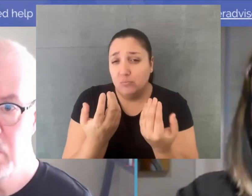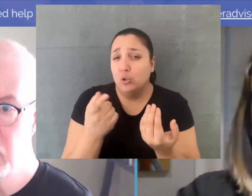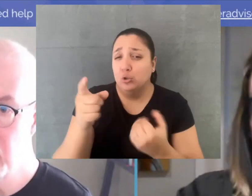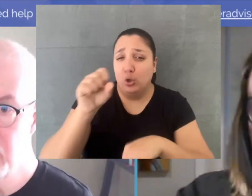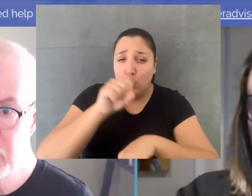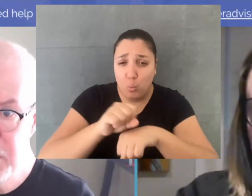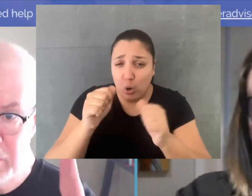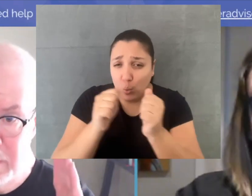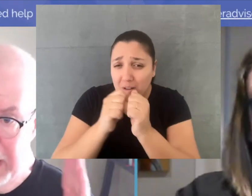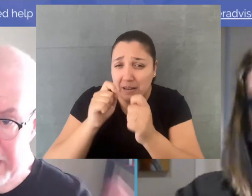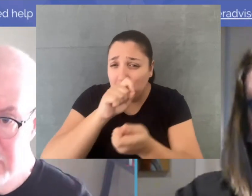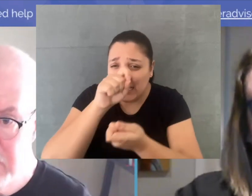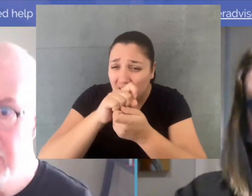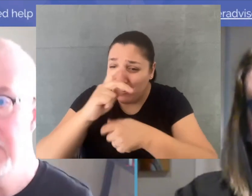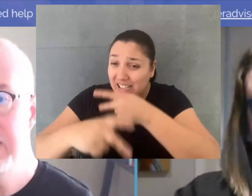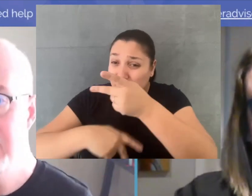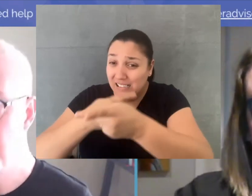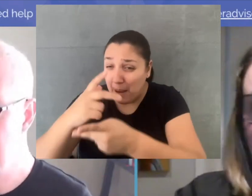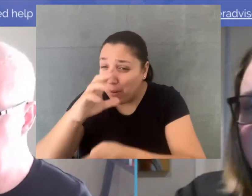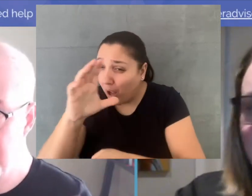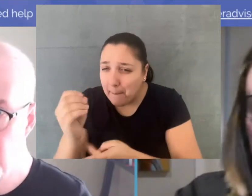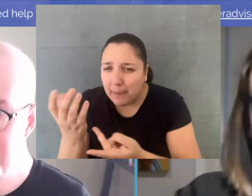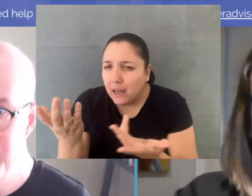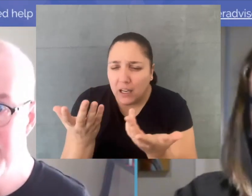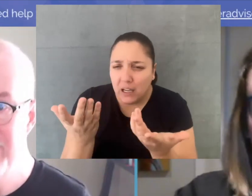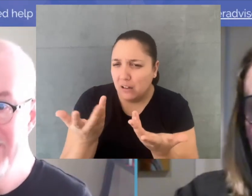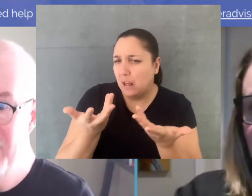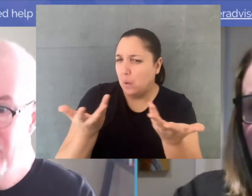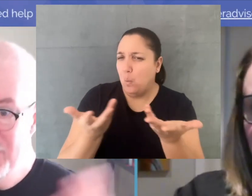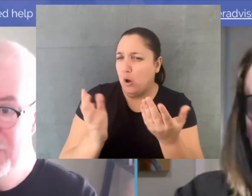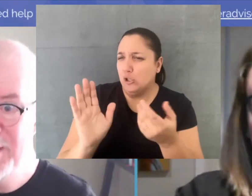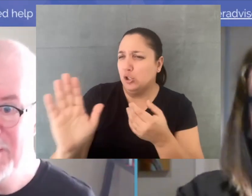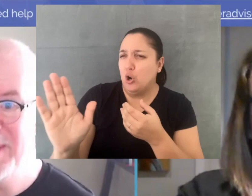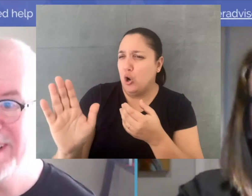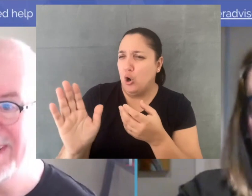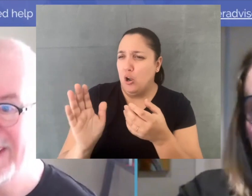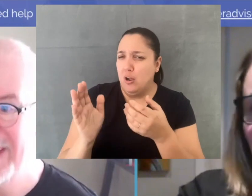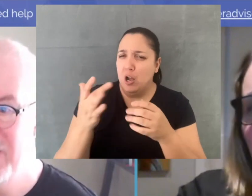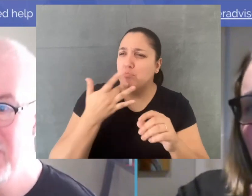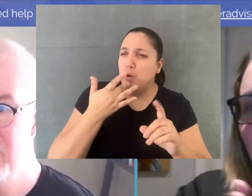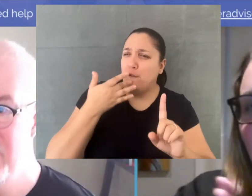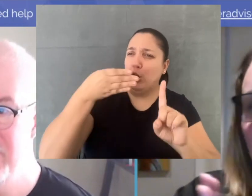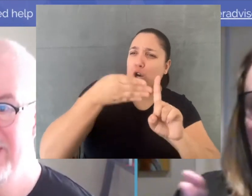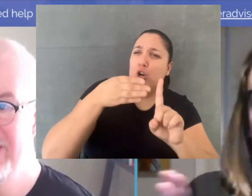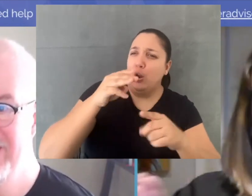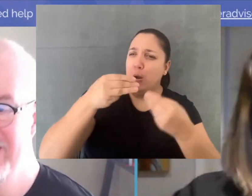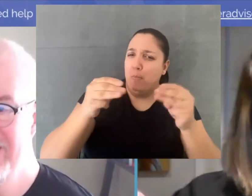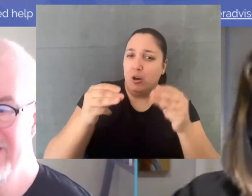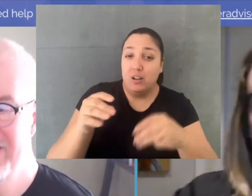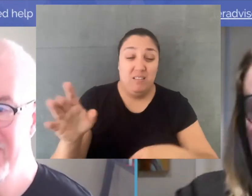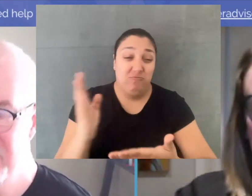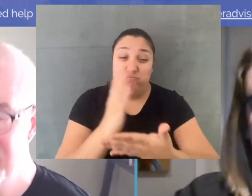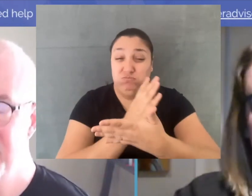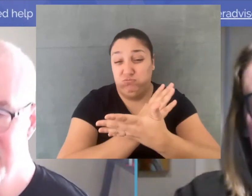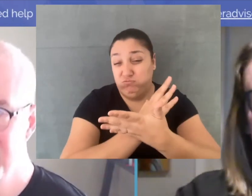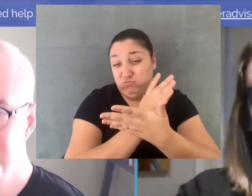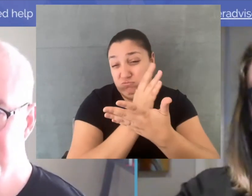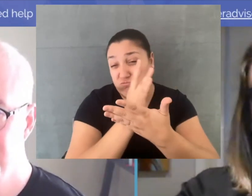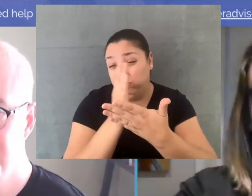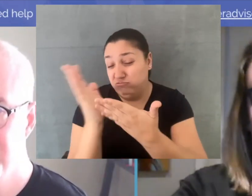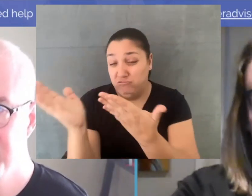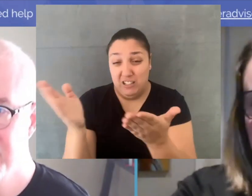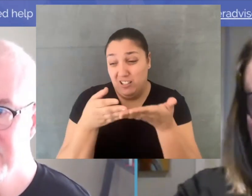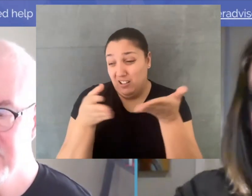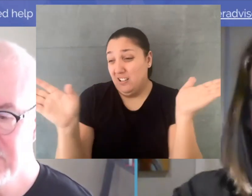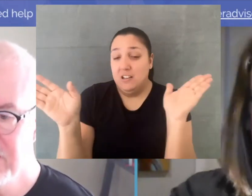you work with particular kinds of companies, or like what is your go-to-market? Like, how do you all across the spectrum, which again, I